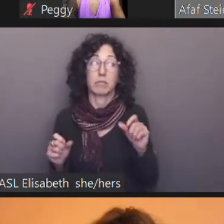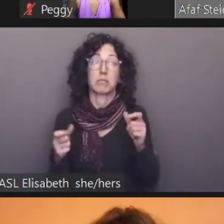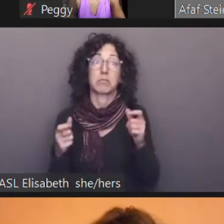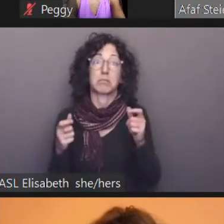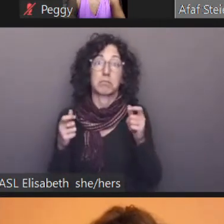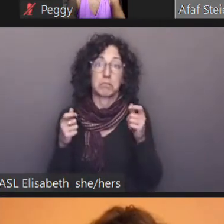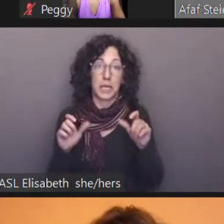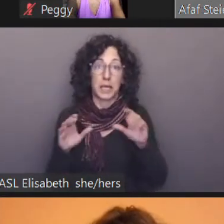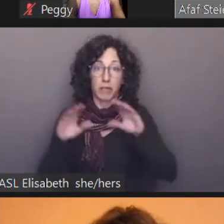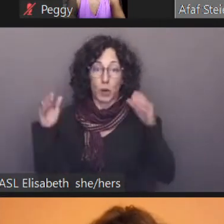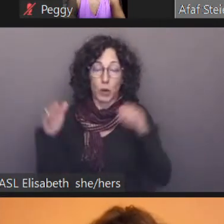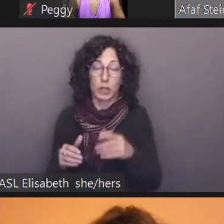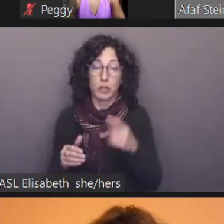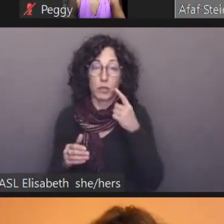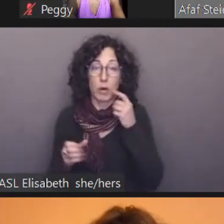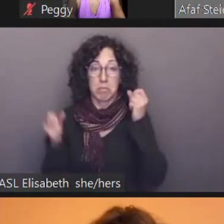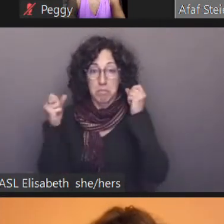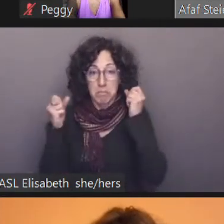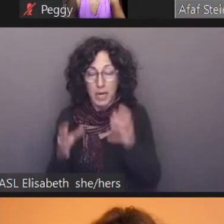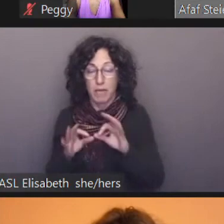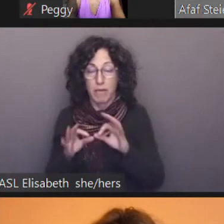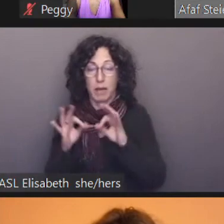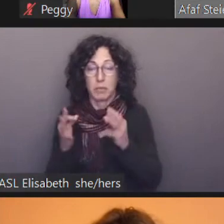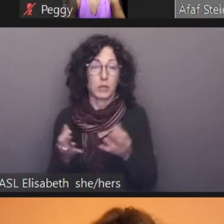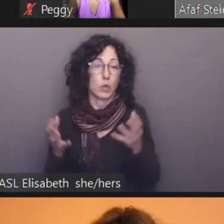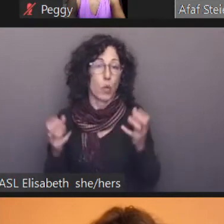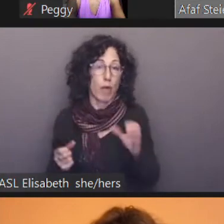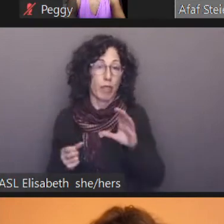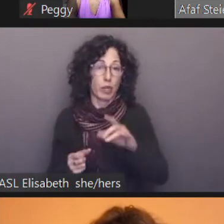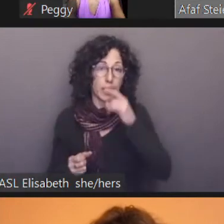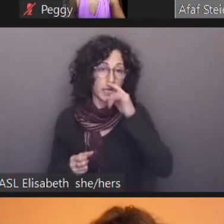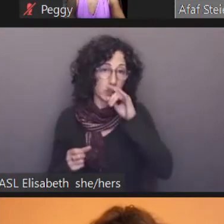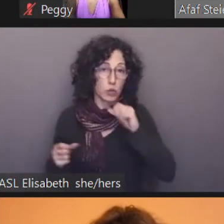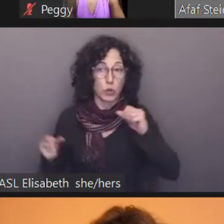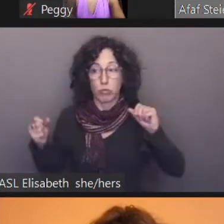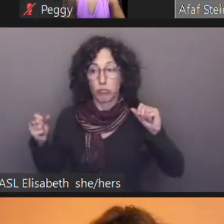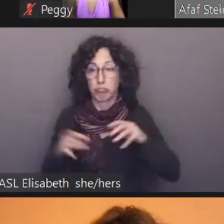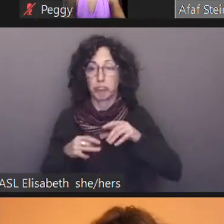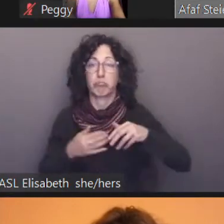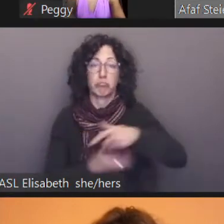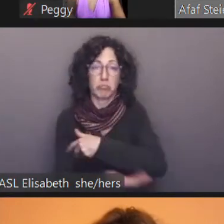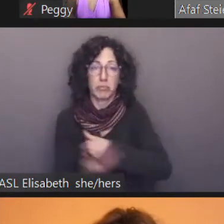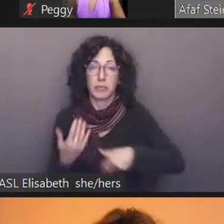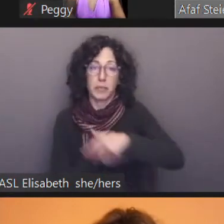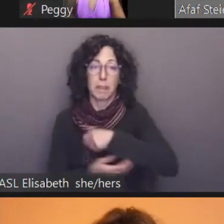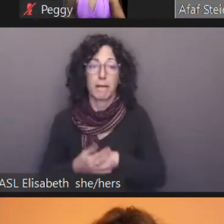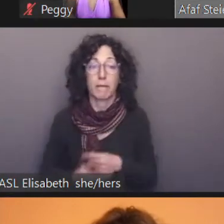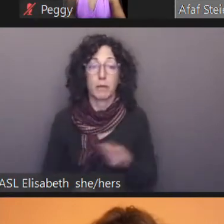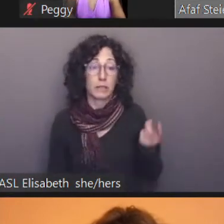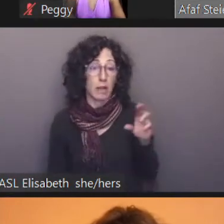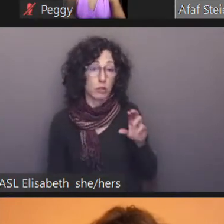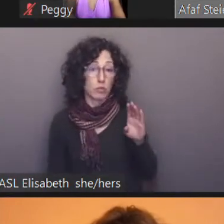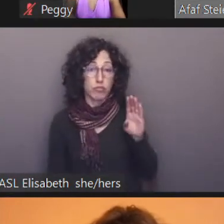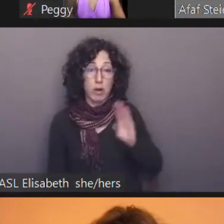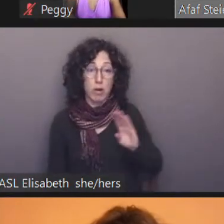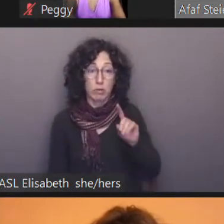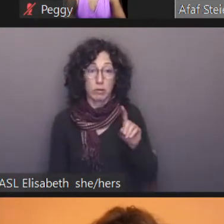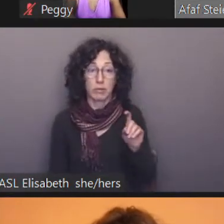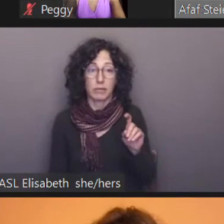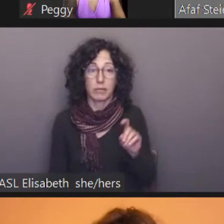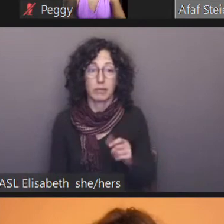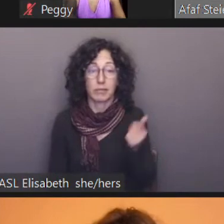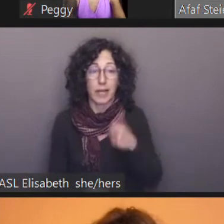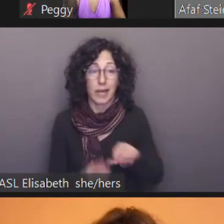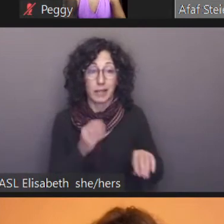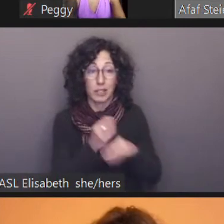for many families and youth wanting to be able to do that. And Dr. Brown, I'm not sure if you have anything else that you'd like to add